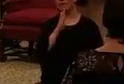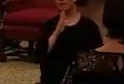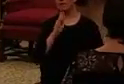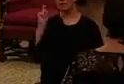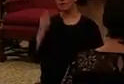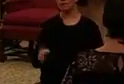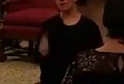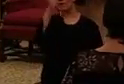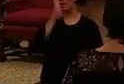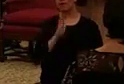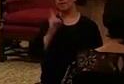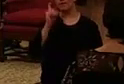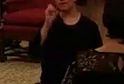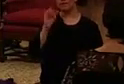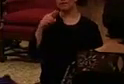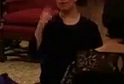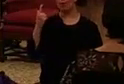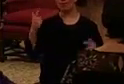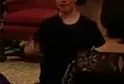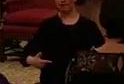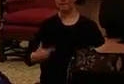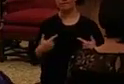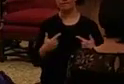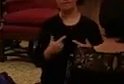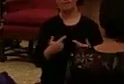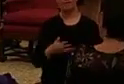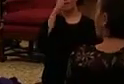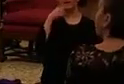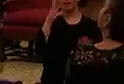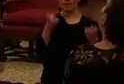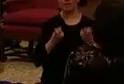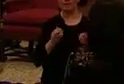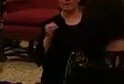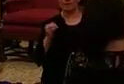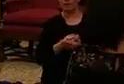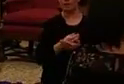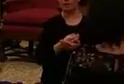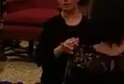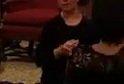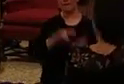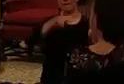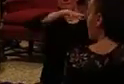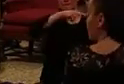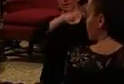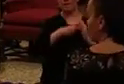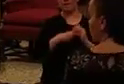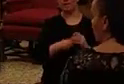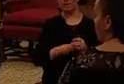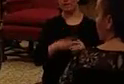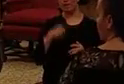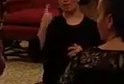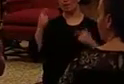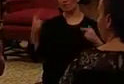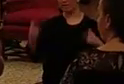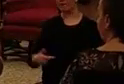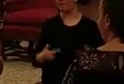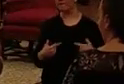You need God. You've been defining your own life. God said, I want to give you a new definition. You've been defining your own